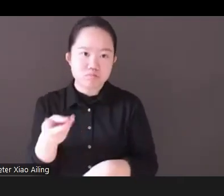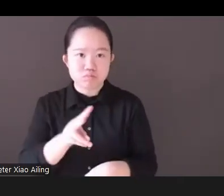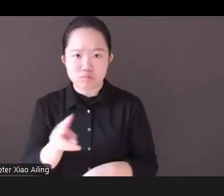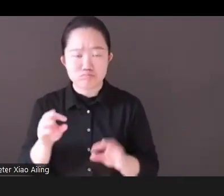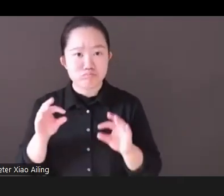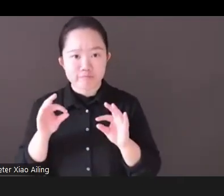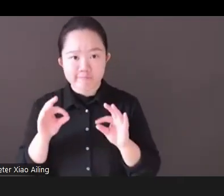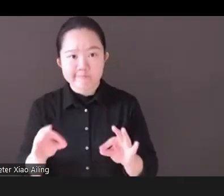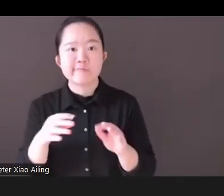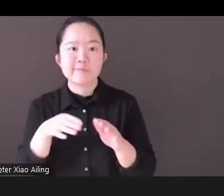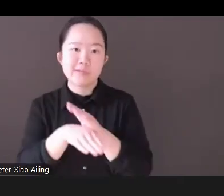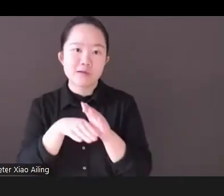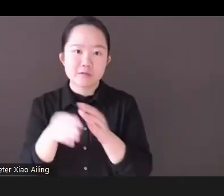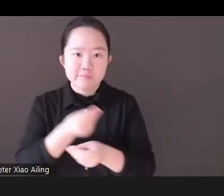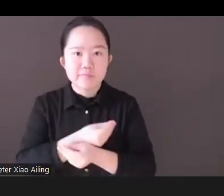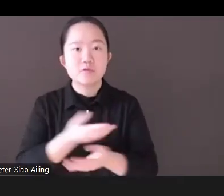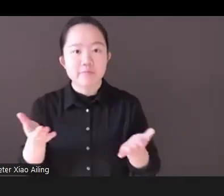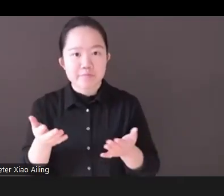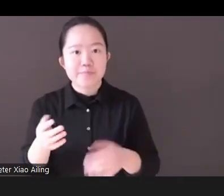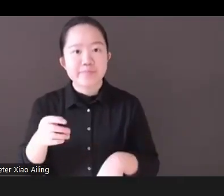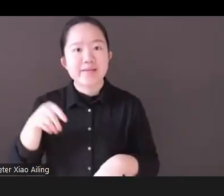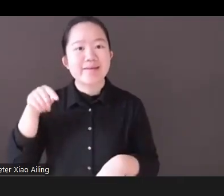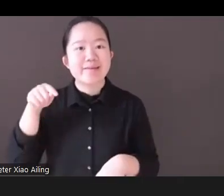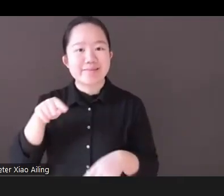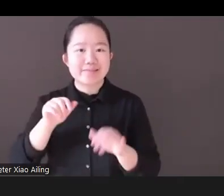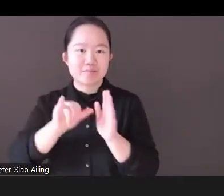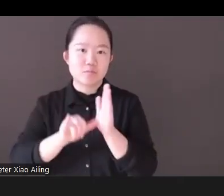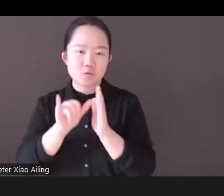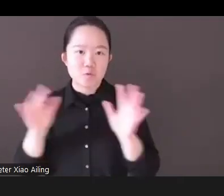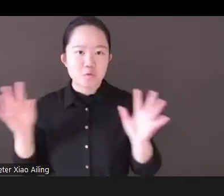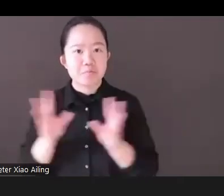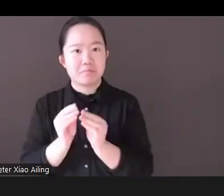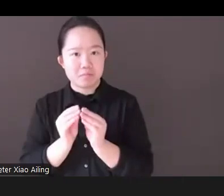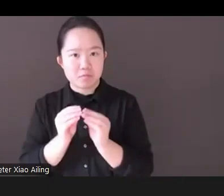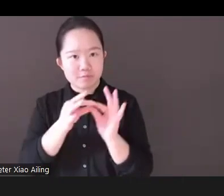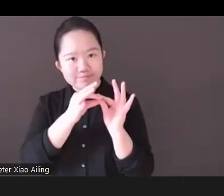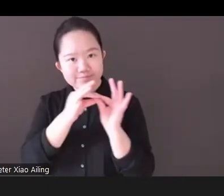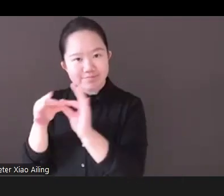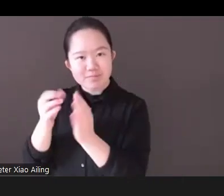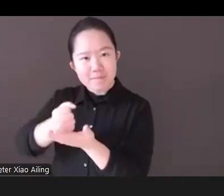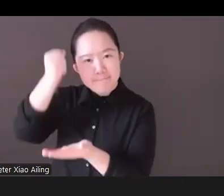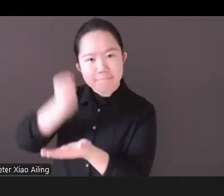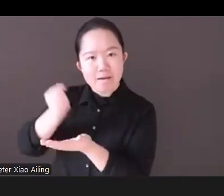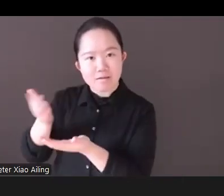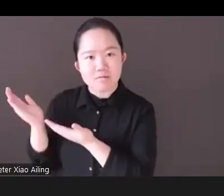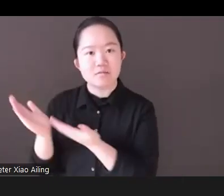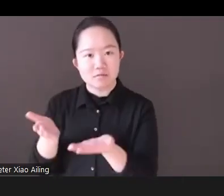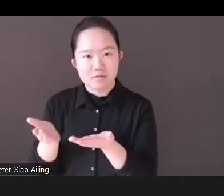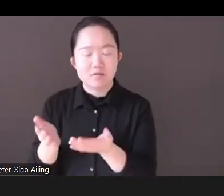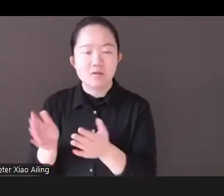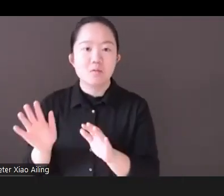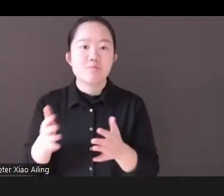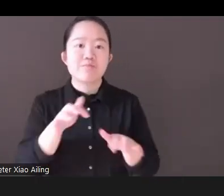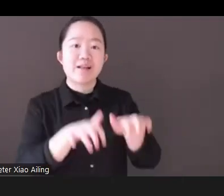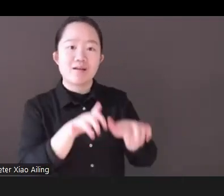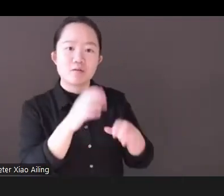and I look forward to reaching out with that information. Thank you very much, Carmen. It warms my heart when I hear that